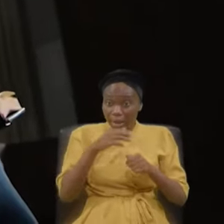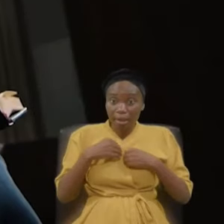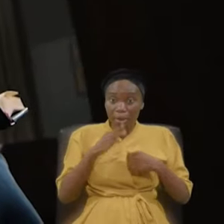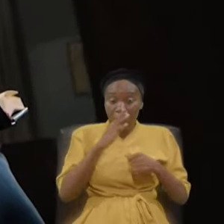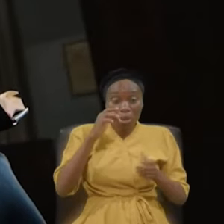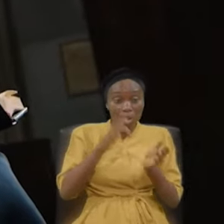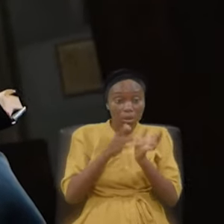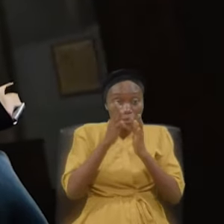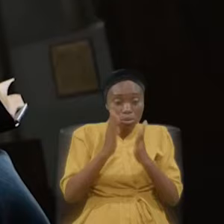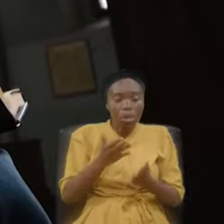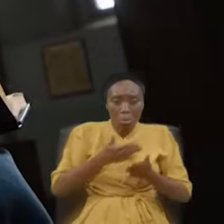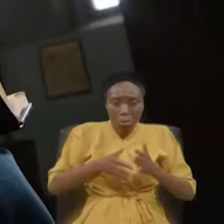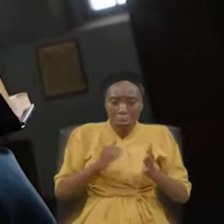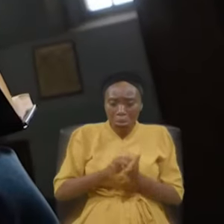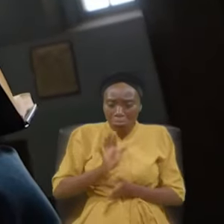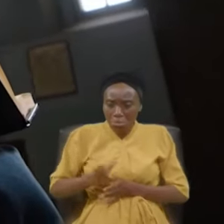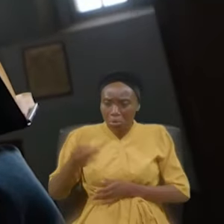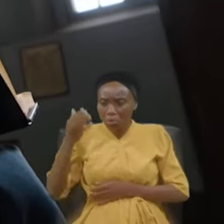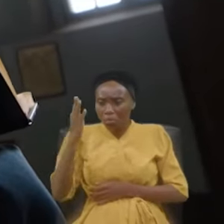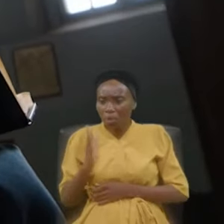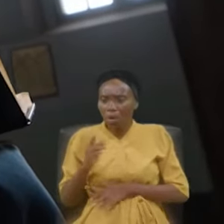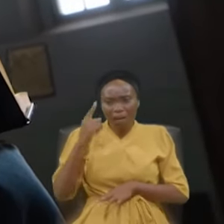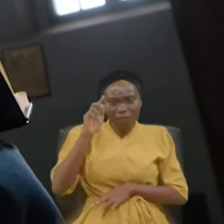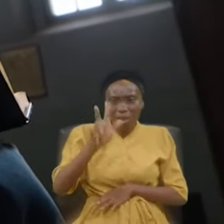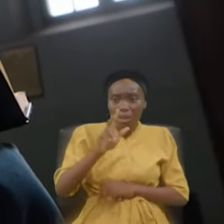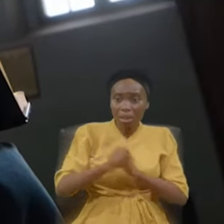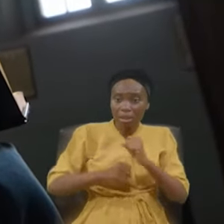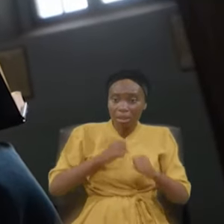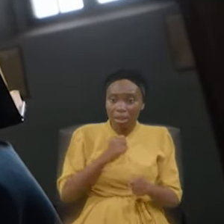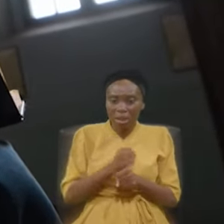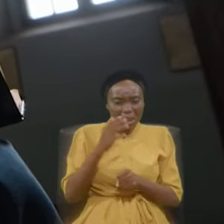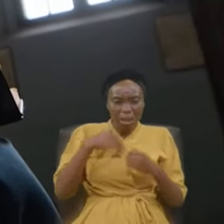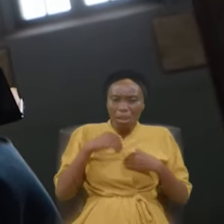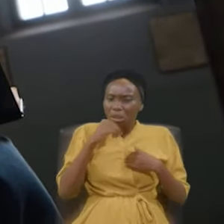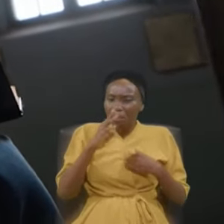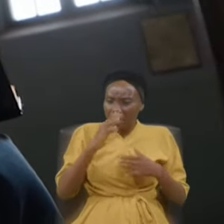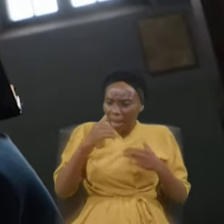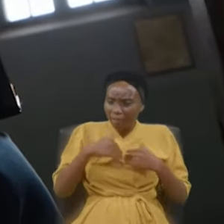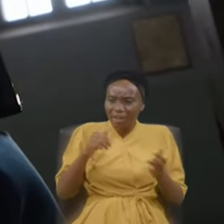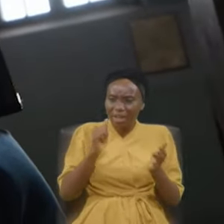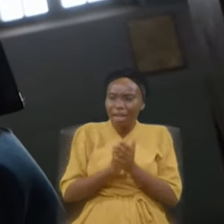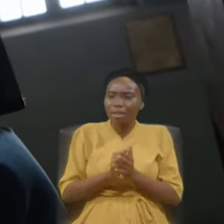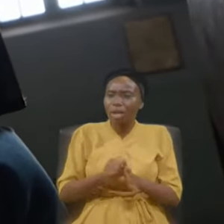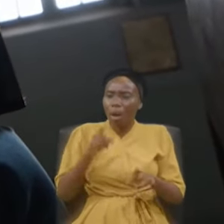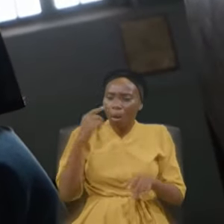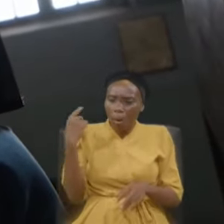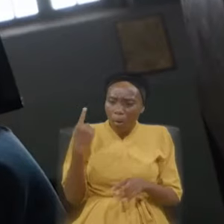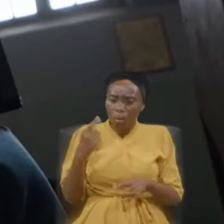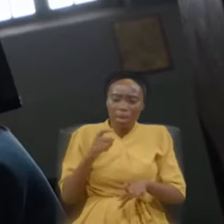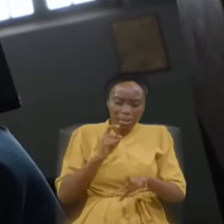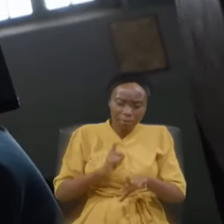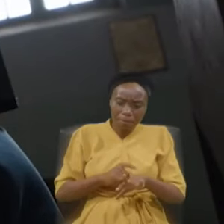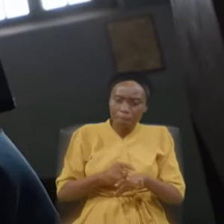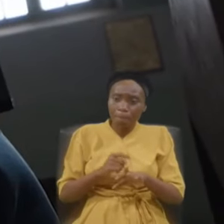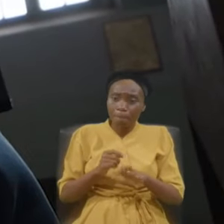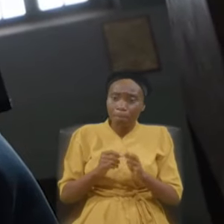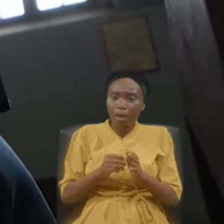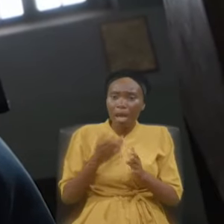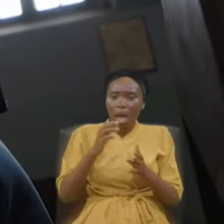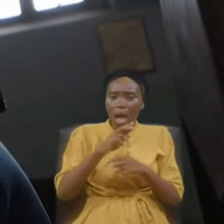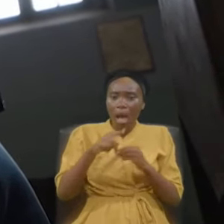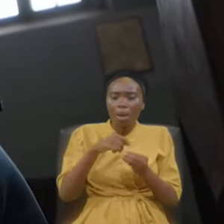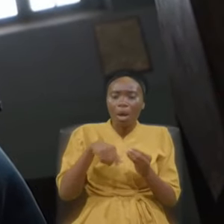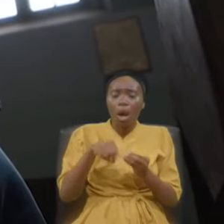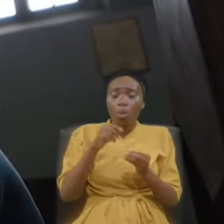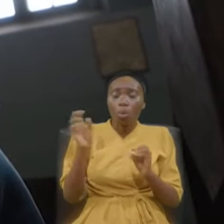a Christian born again child of God for 3 years. He has not been having that regular quiet time. Nobody ever told him. And